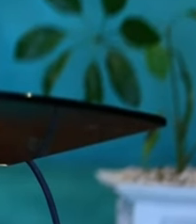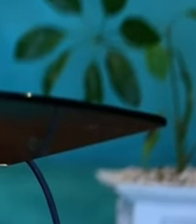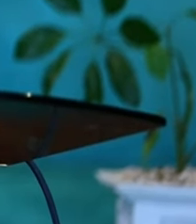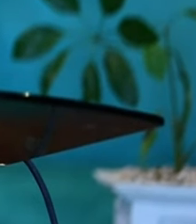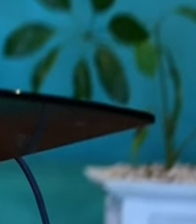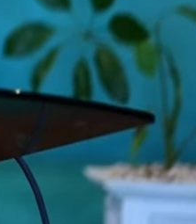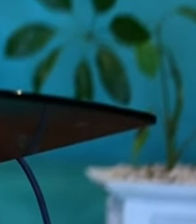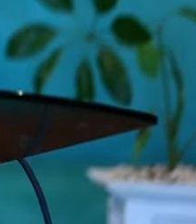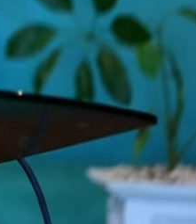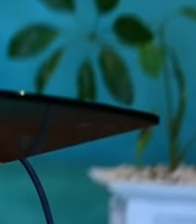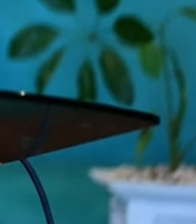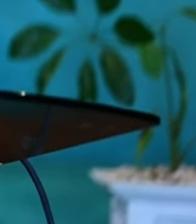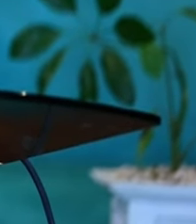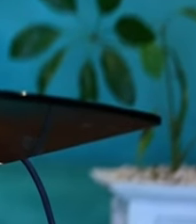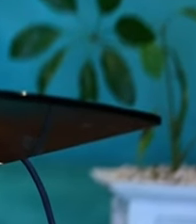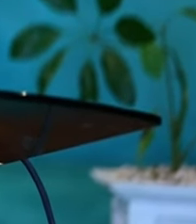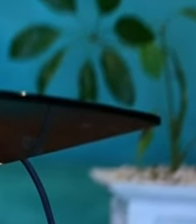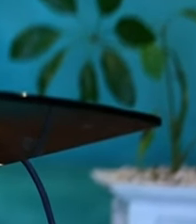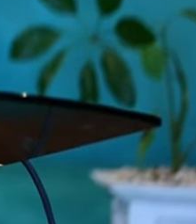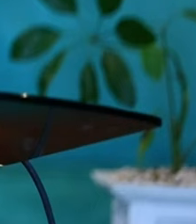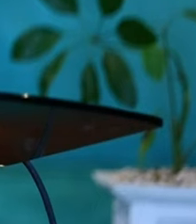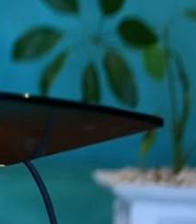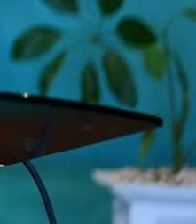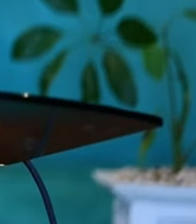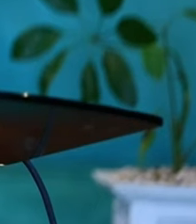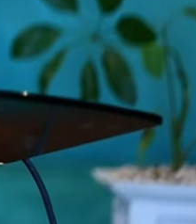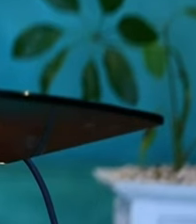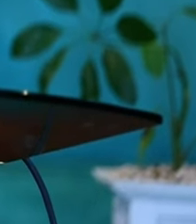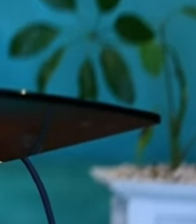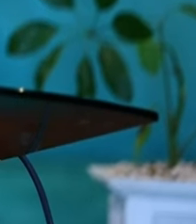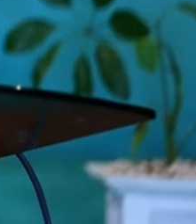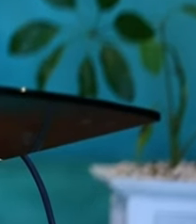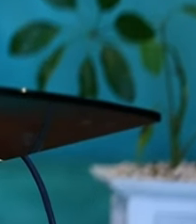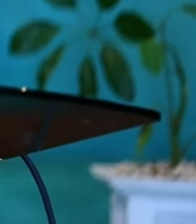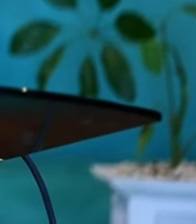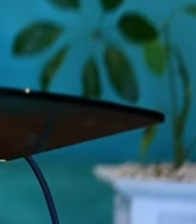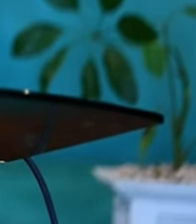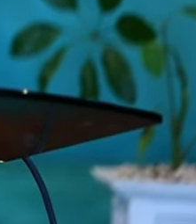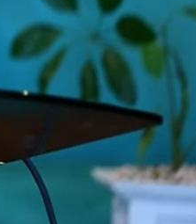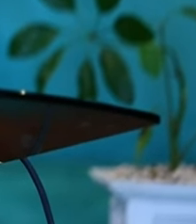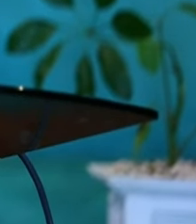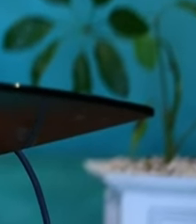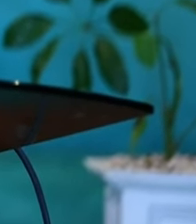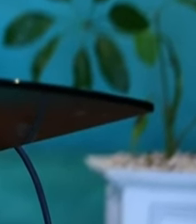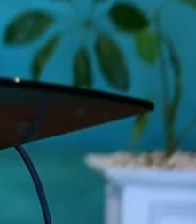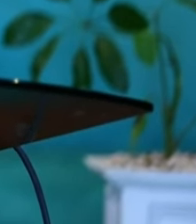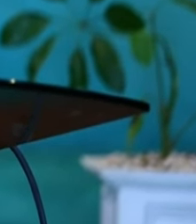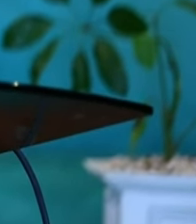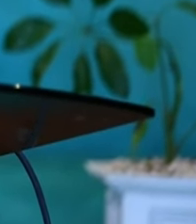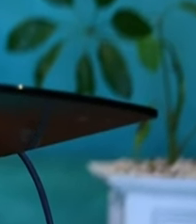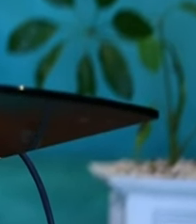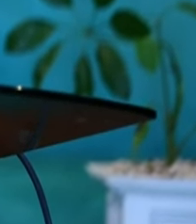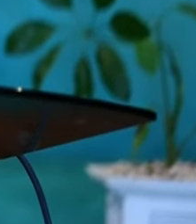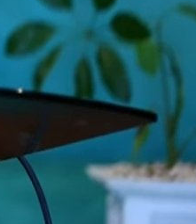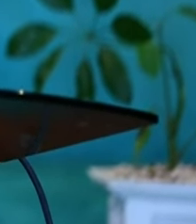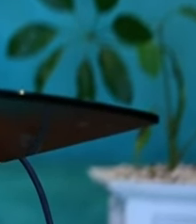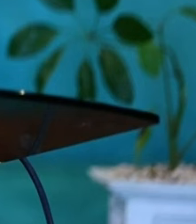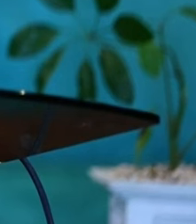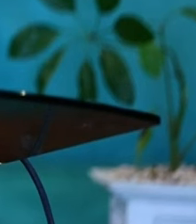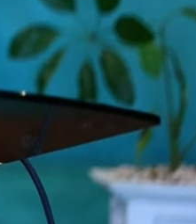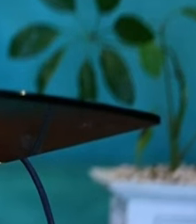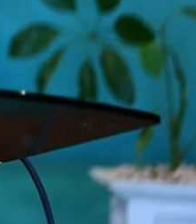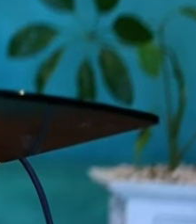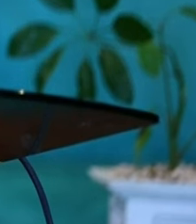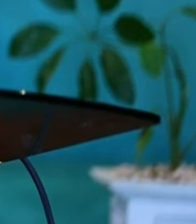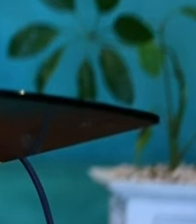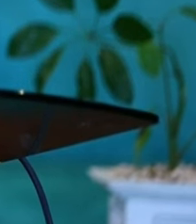mouth destroys his neighbor, but through knowledge shall the just be delivered.